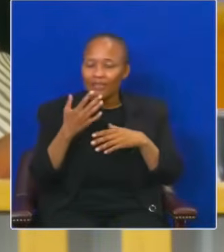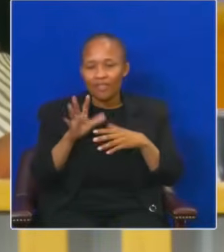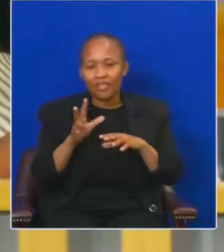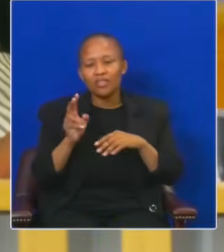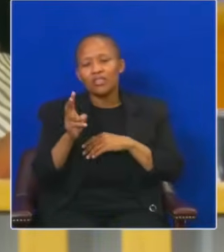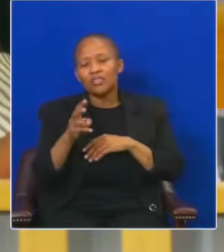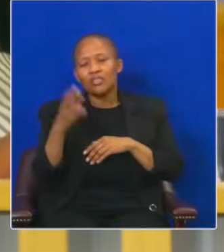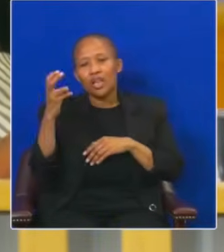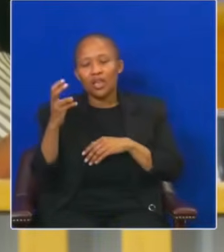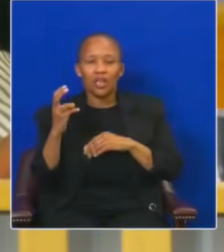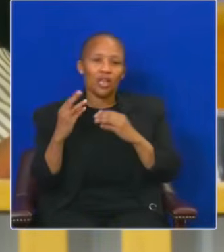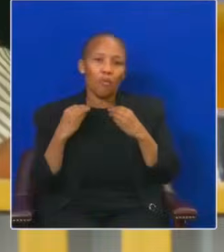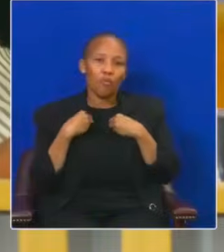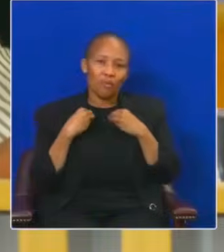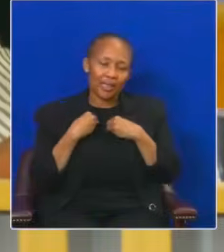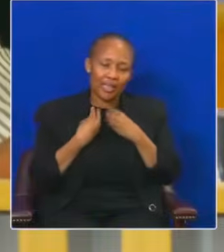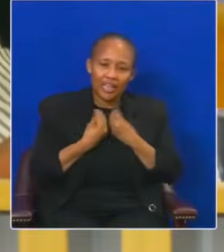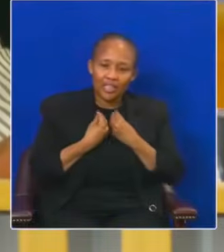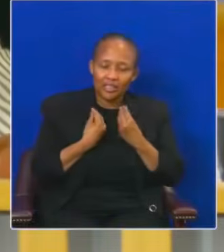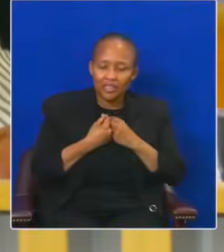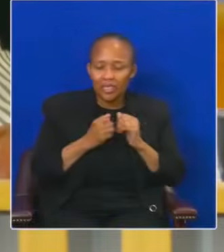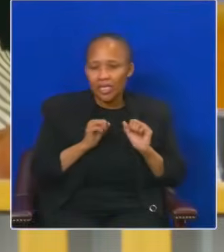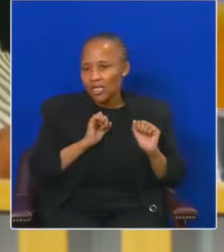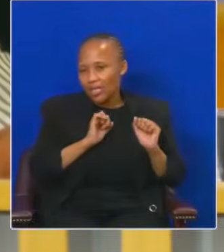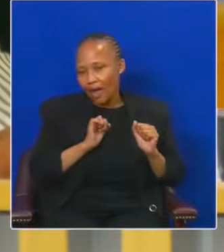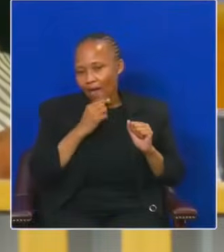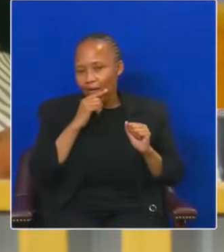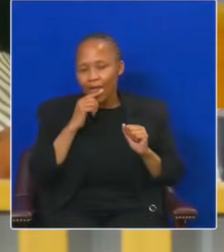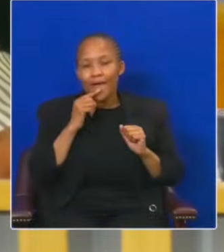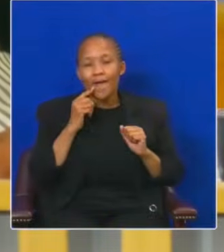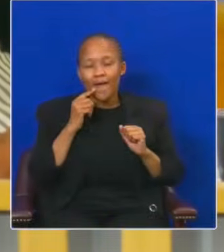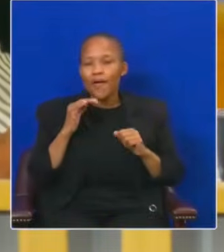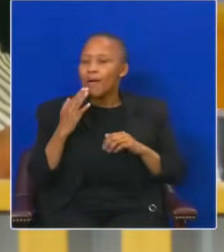General Sibia. Can you explain that?